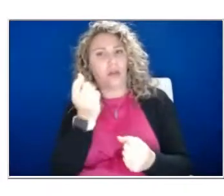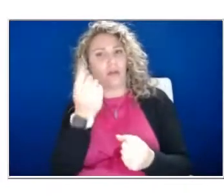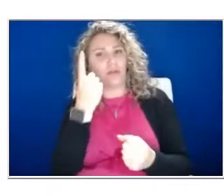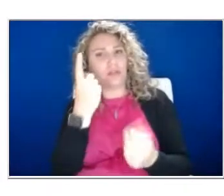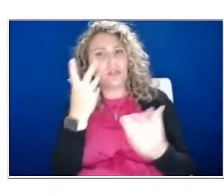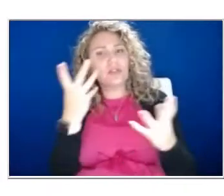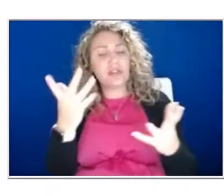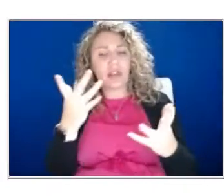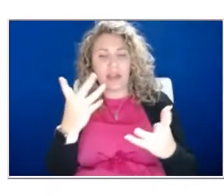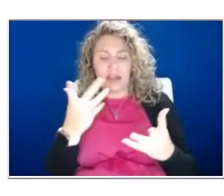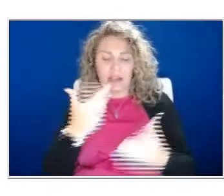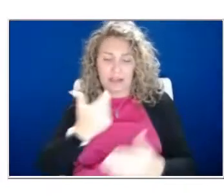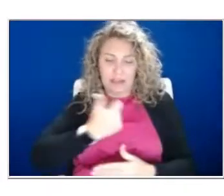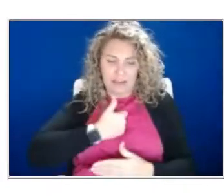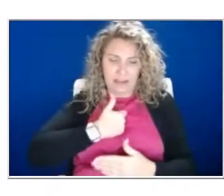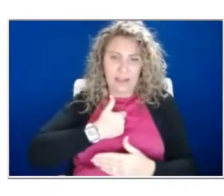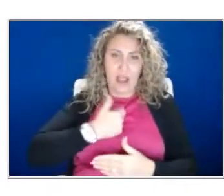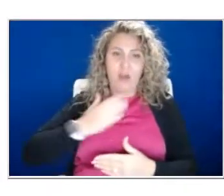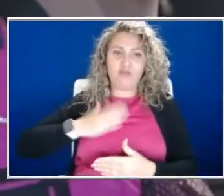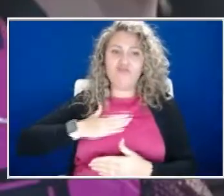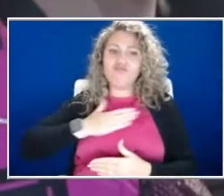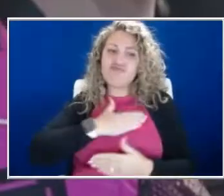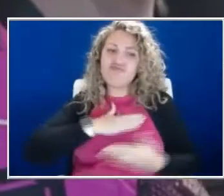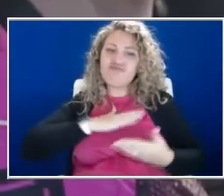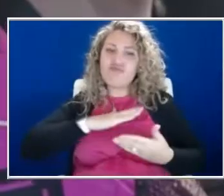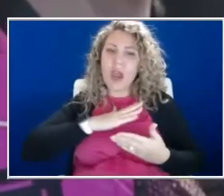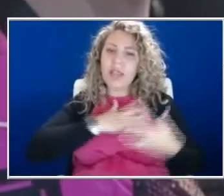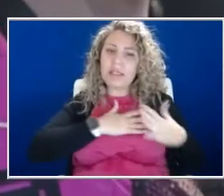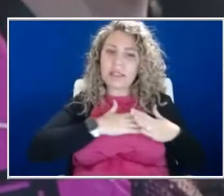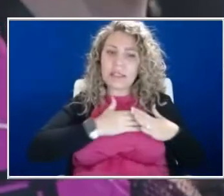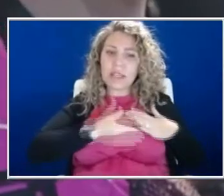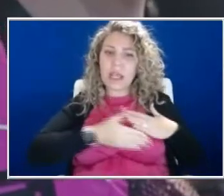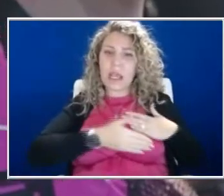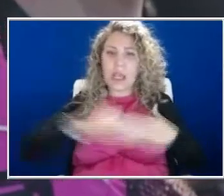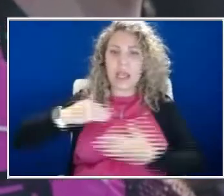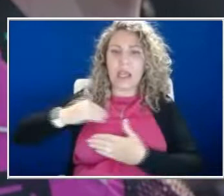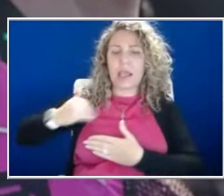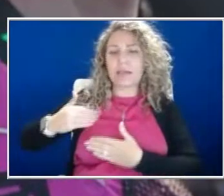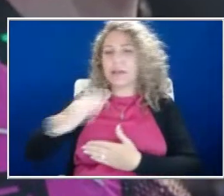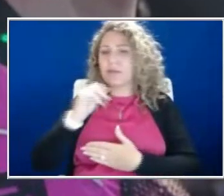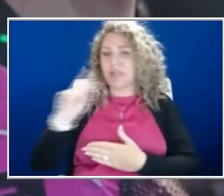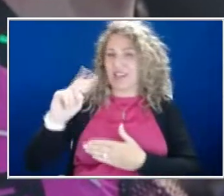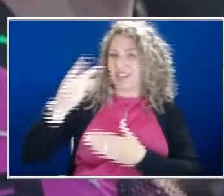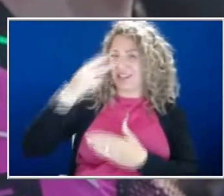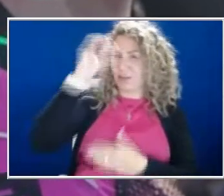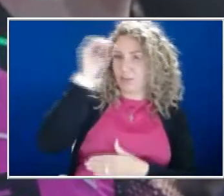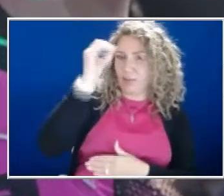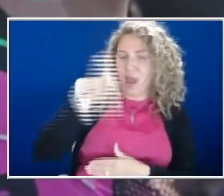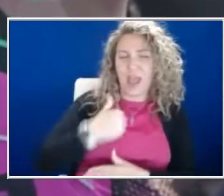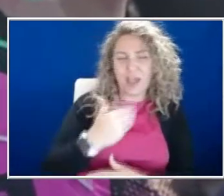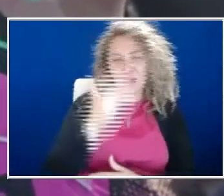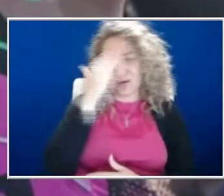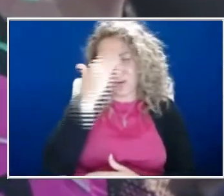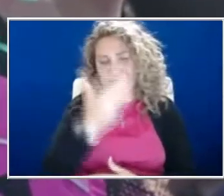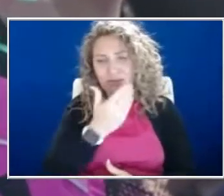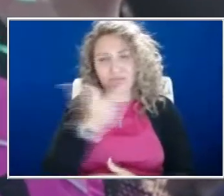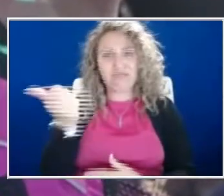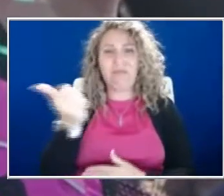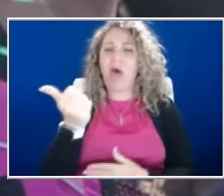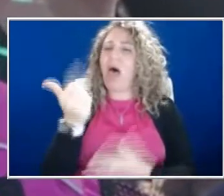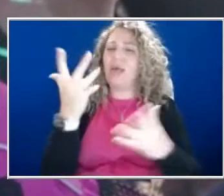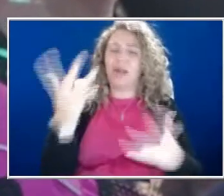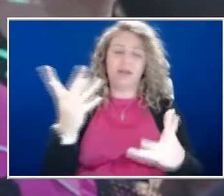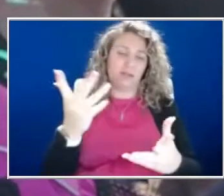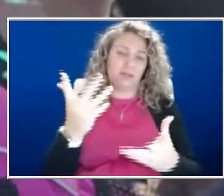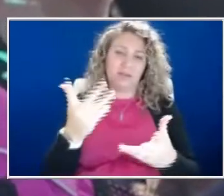self-breast exams and second opinions. Thanks to a second opinion, I knew I was in the best hands at the University of Kansas Cancer Center.